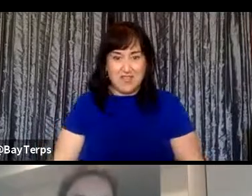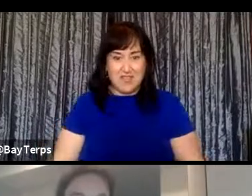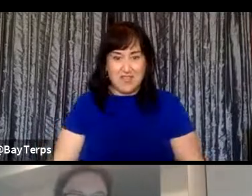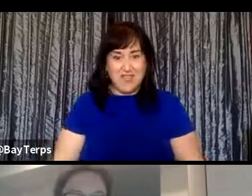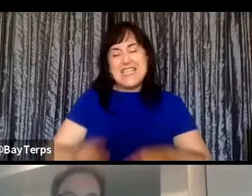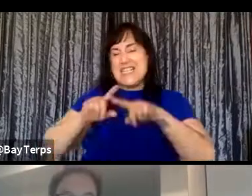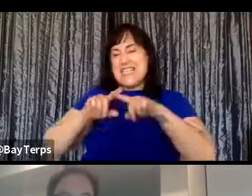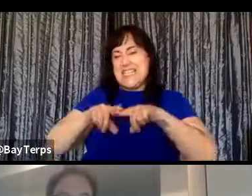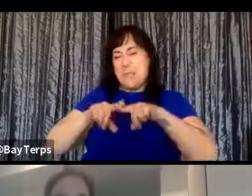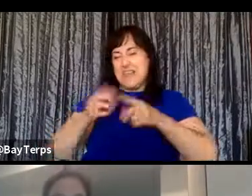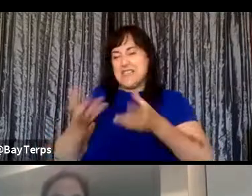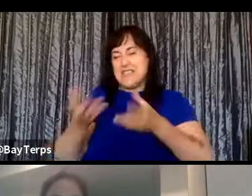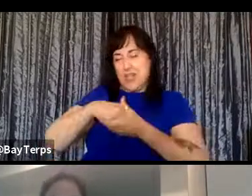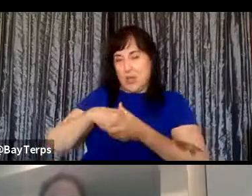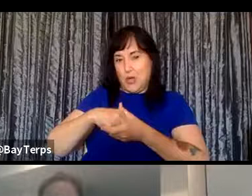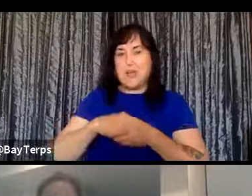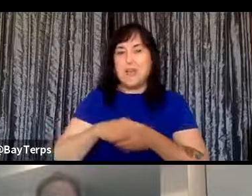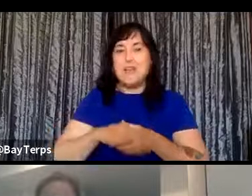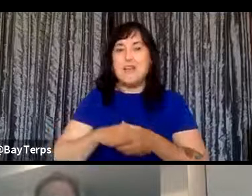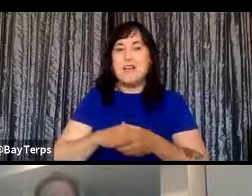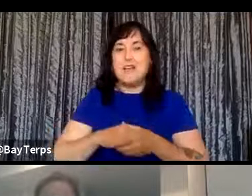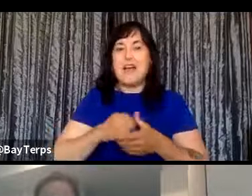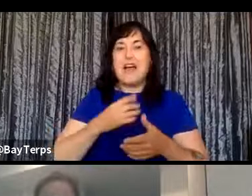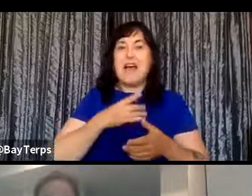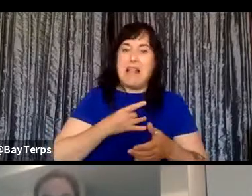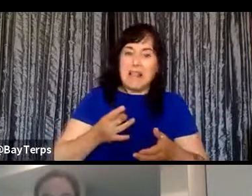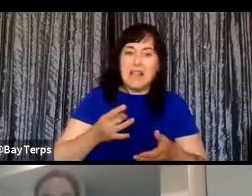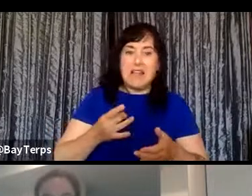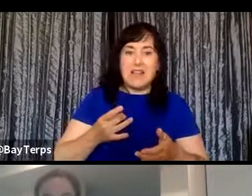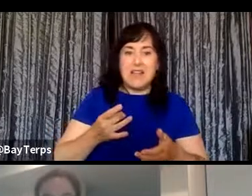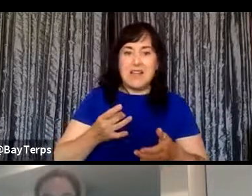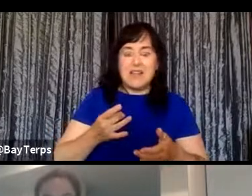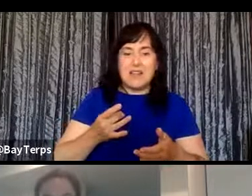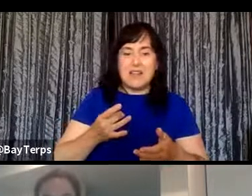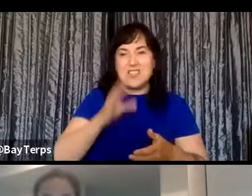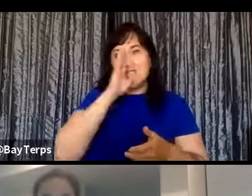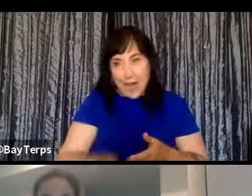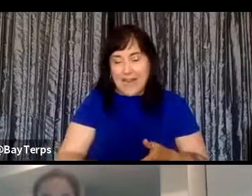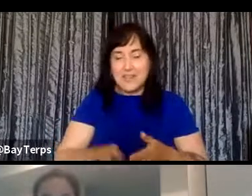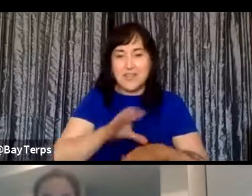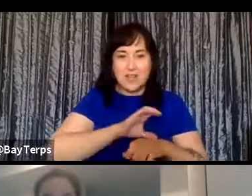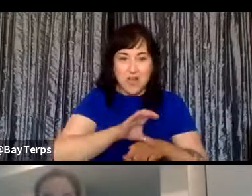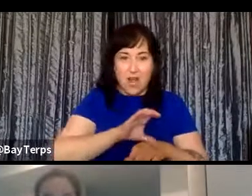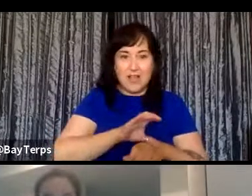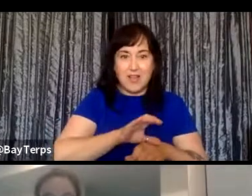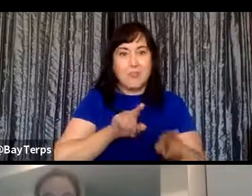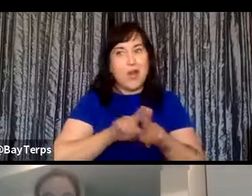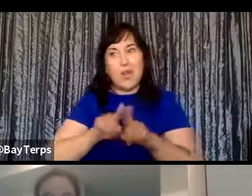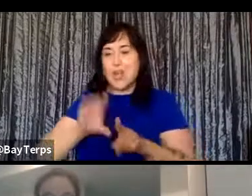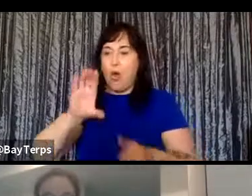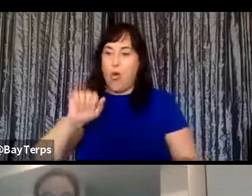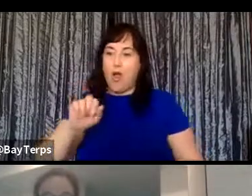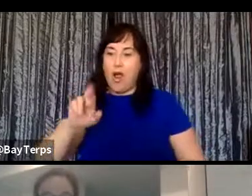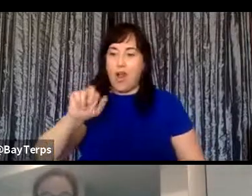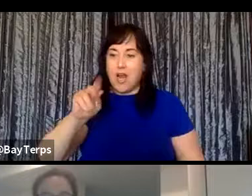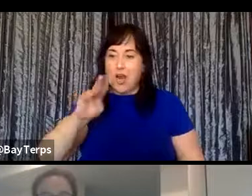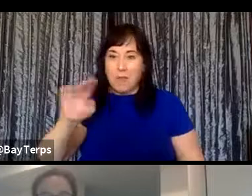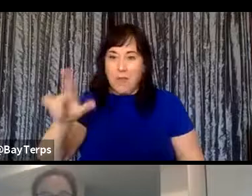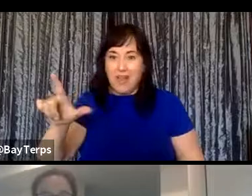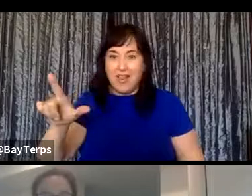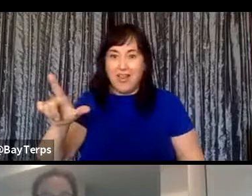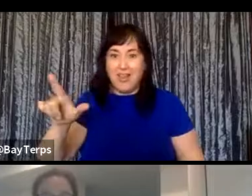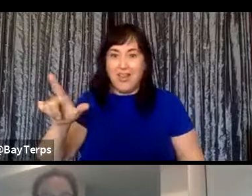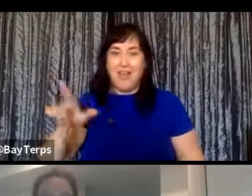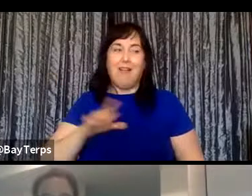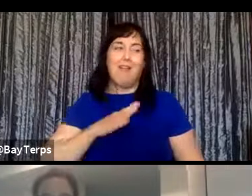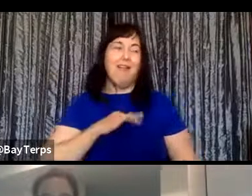It depends on the inclusions. I do like just straight chocolate. I also like with caramel or caramel, however you want to say it.